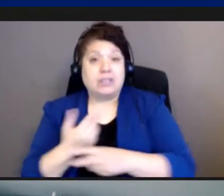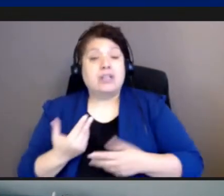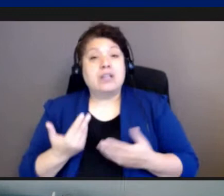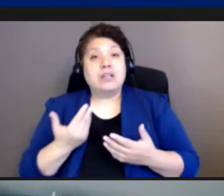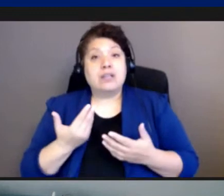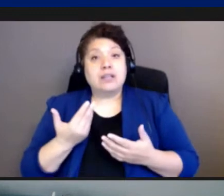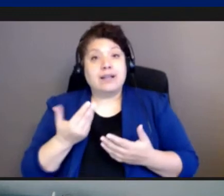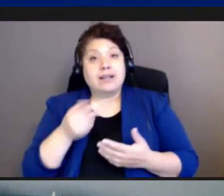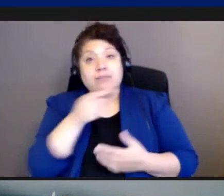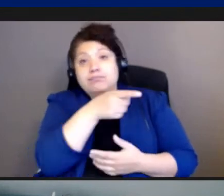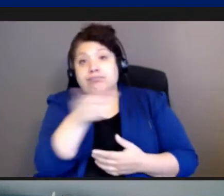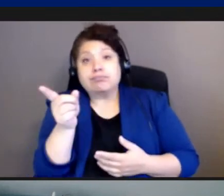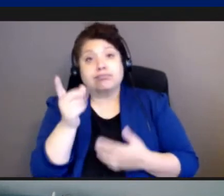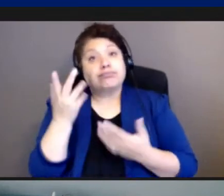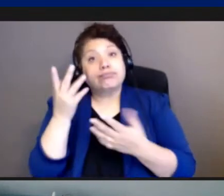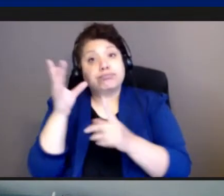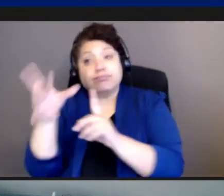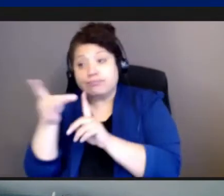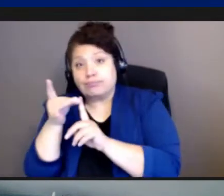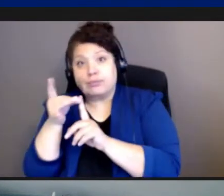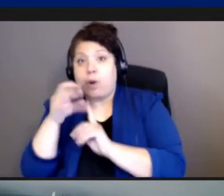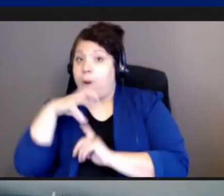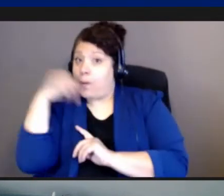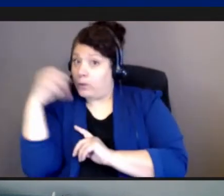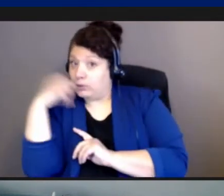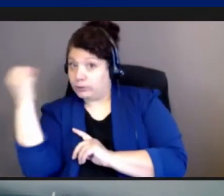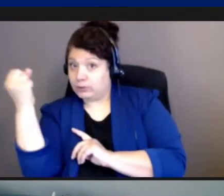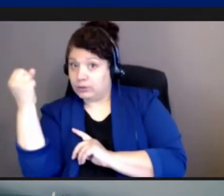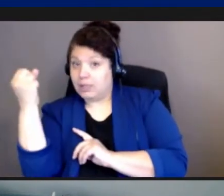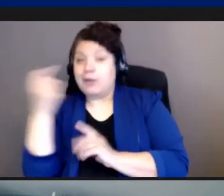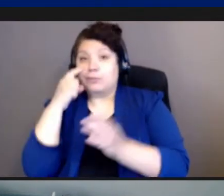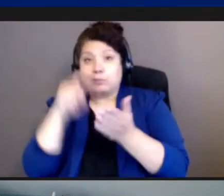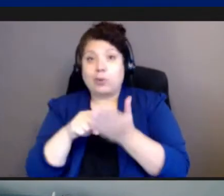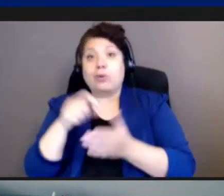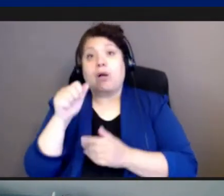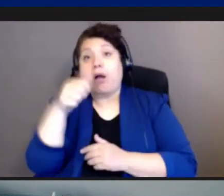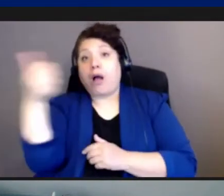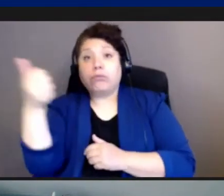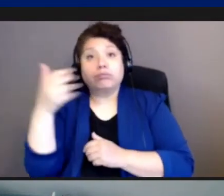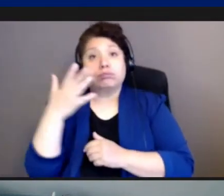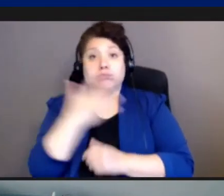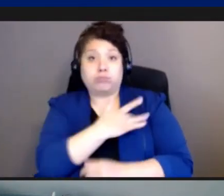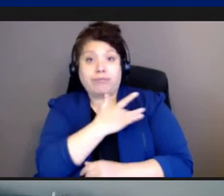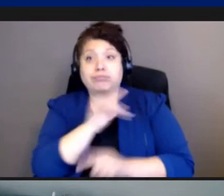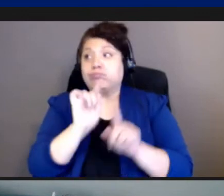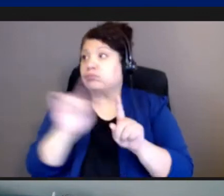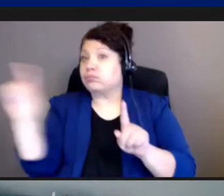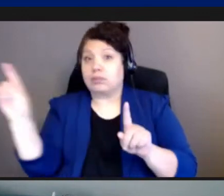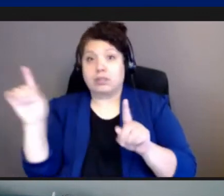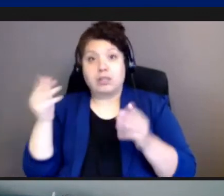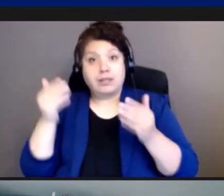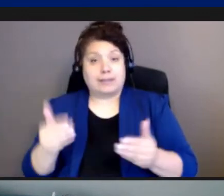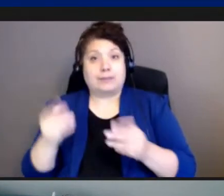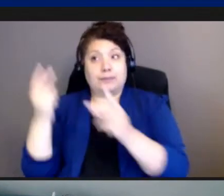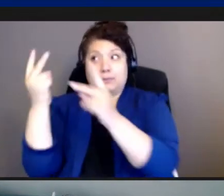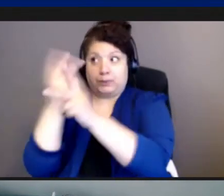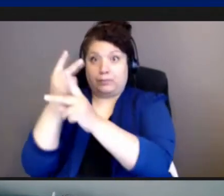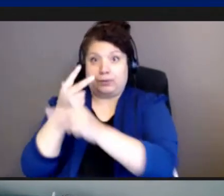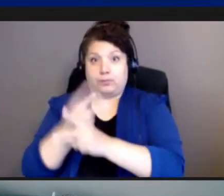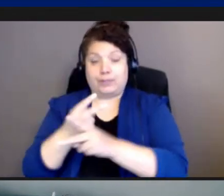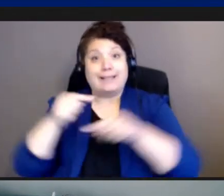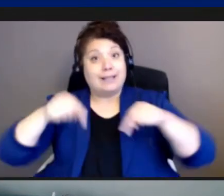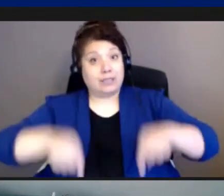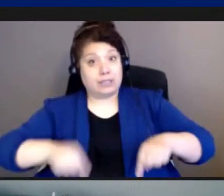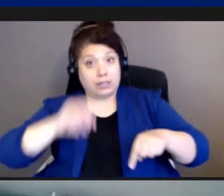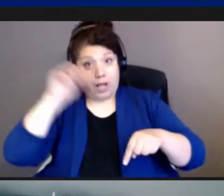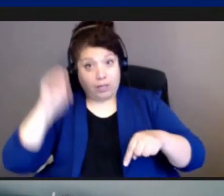exposed in older age groups, which is what we've seen in other jurisdictions, that eventually begins to occur, and we're beginning to see it here as well, then we'll